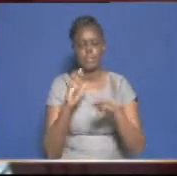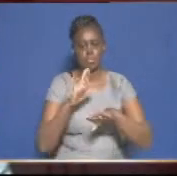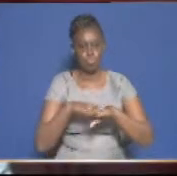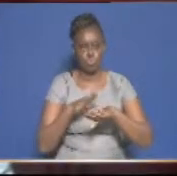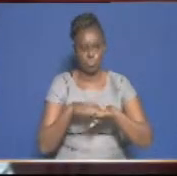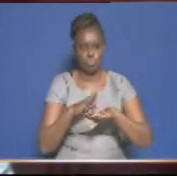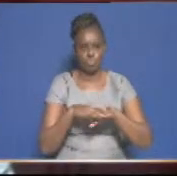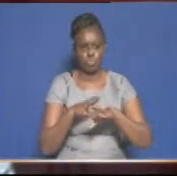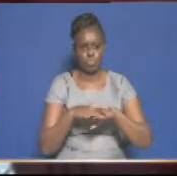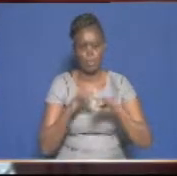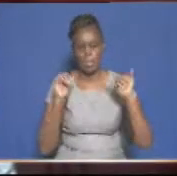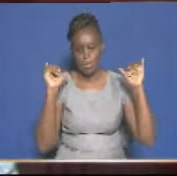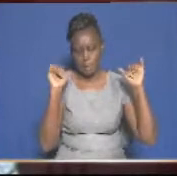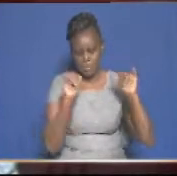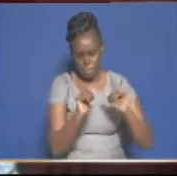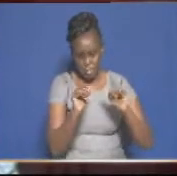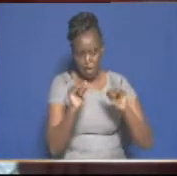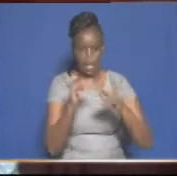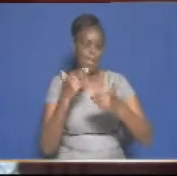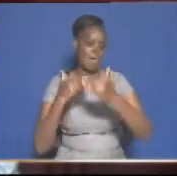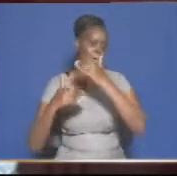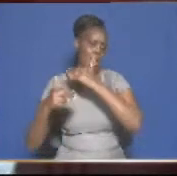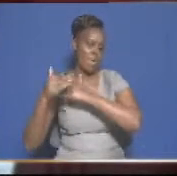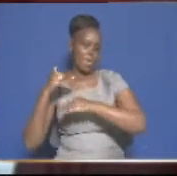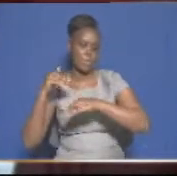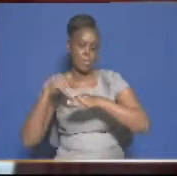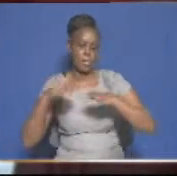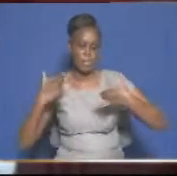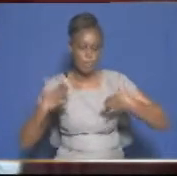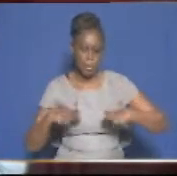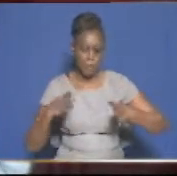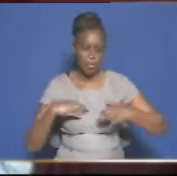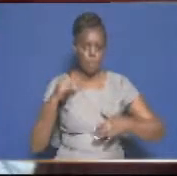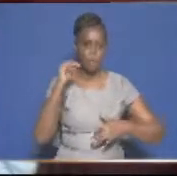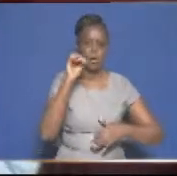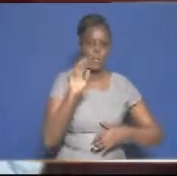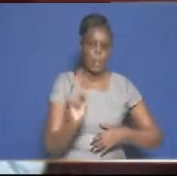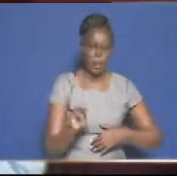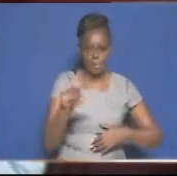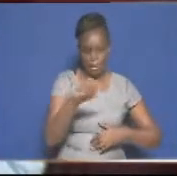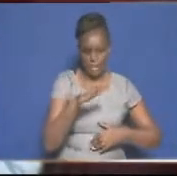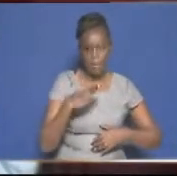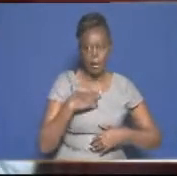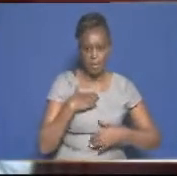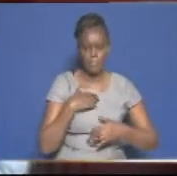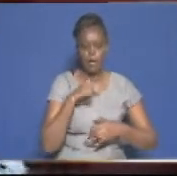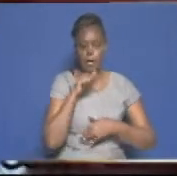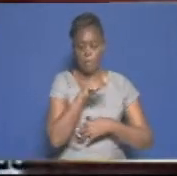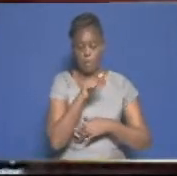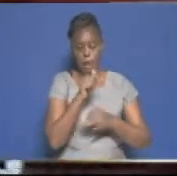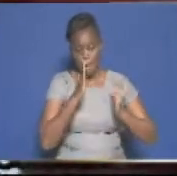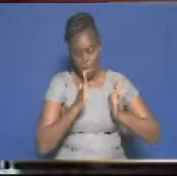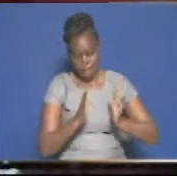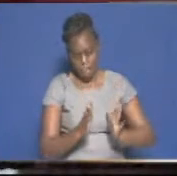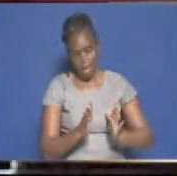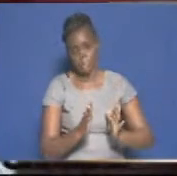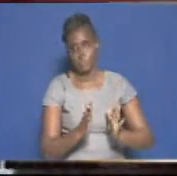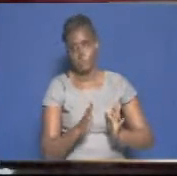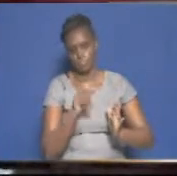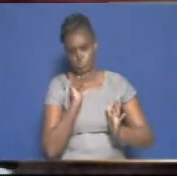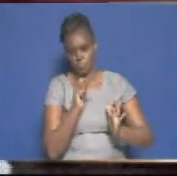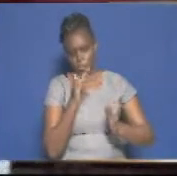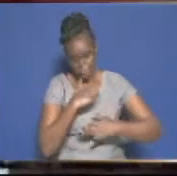He has remained a history in the people of Game. They rate Jacoyo as one of the